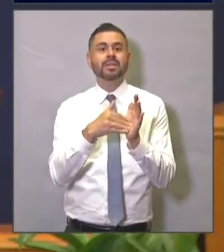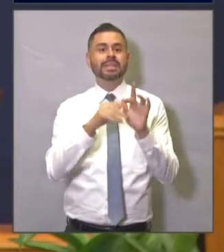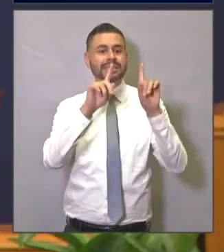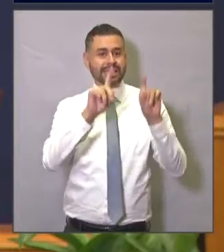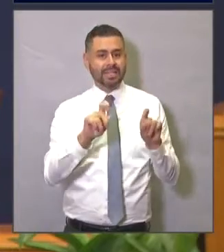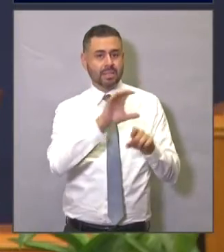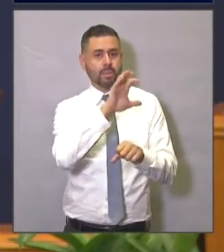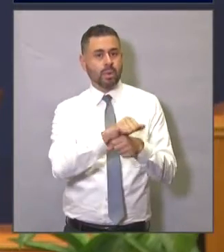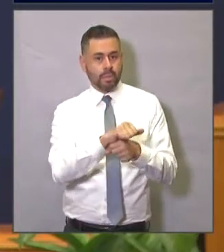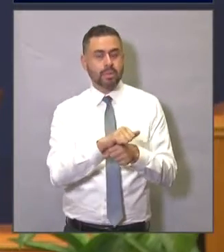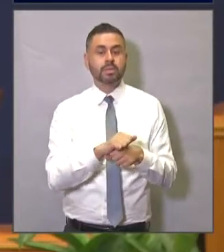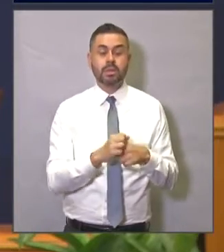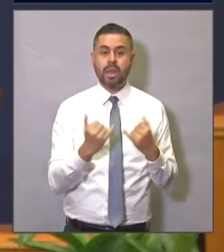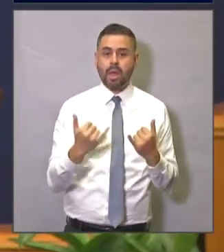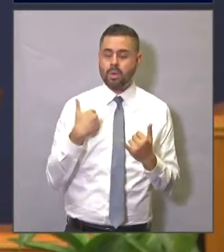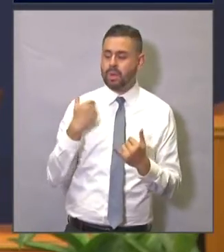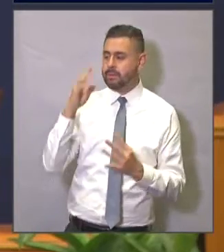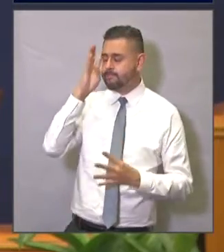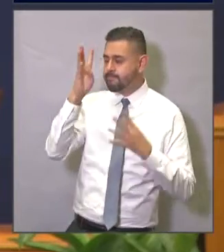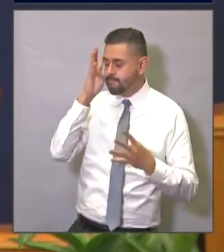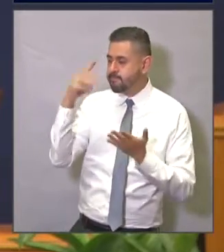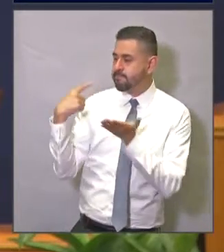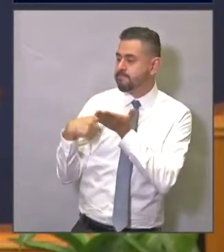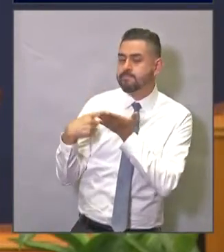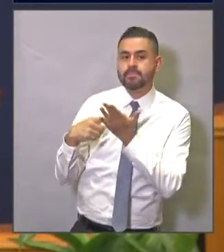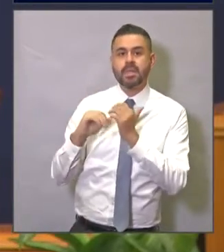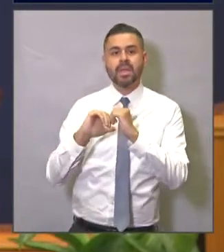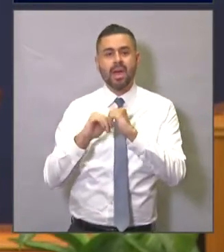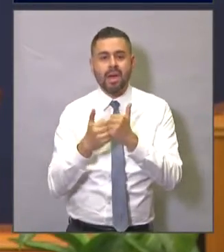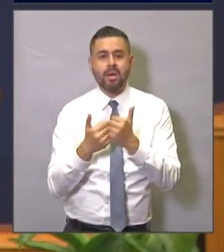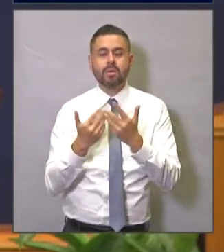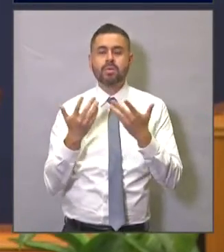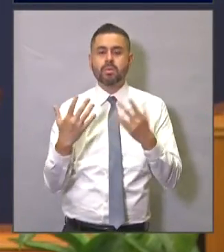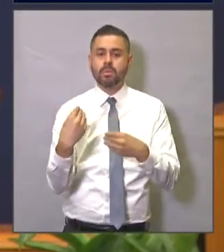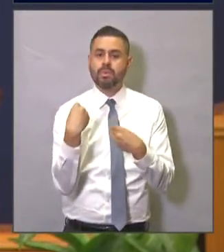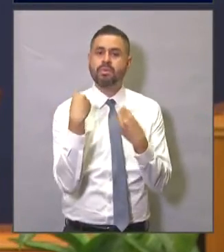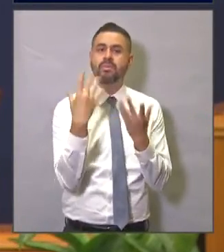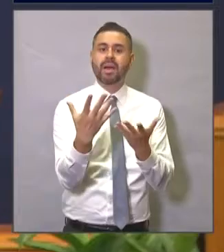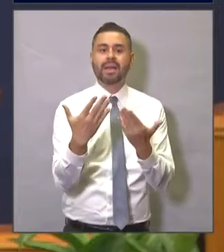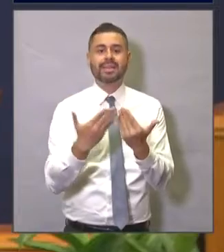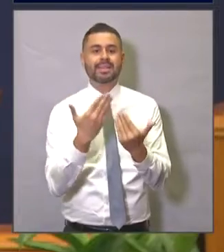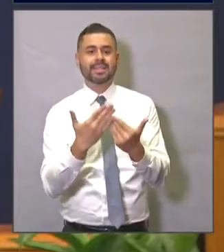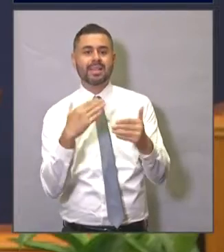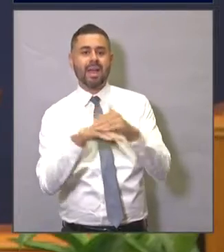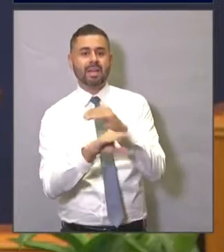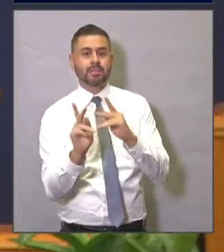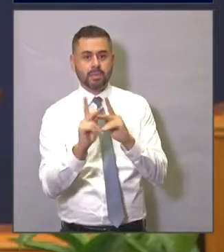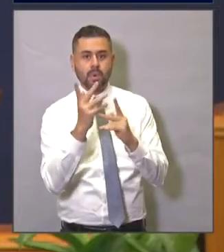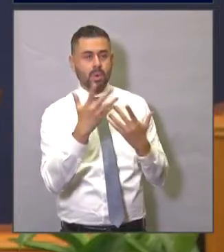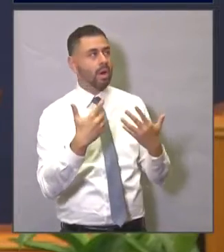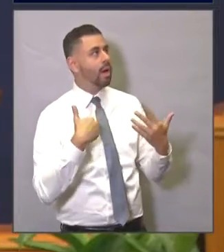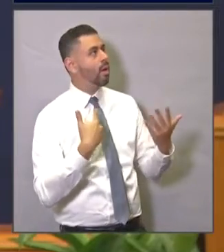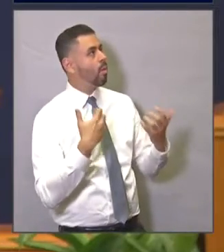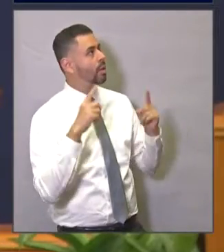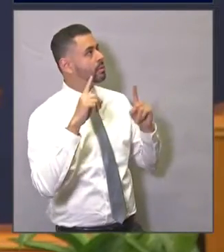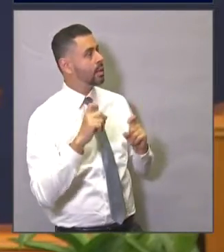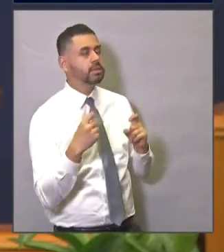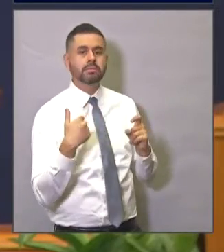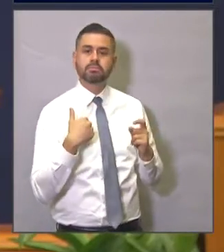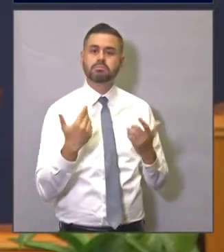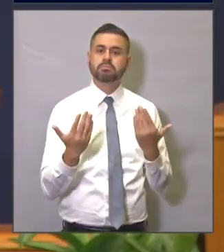we have explored additional innovative mechanisms to be able to provide easy access to LA County residents who are in need of a